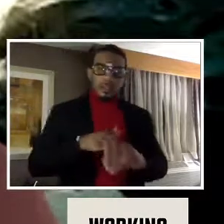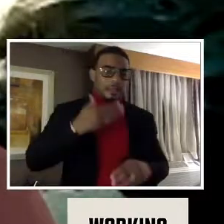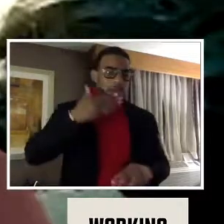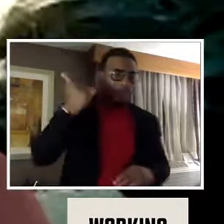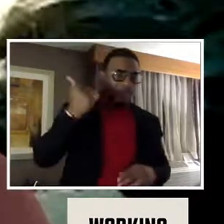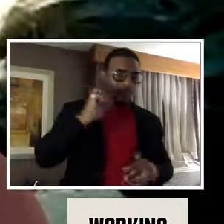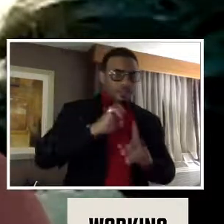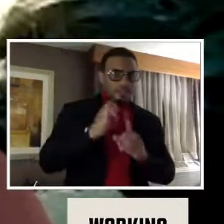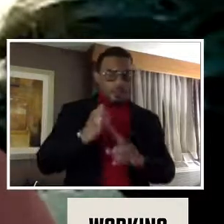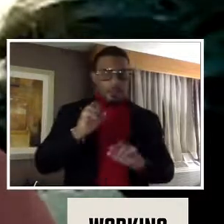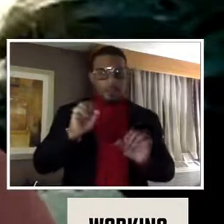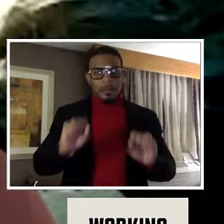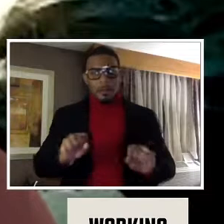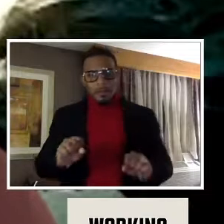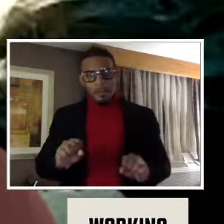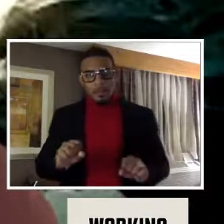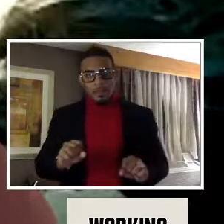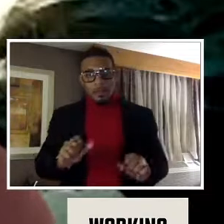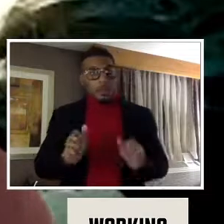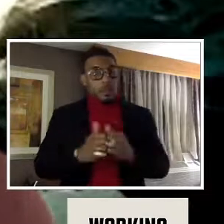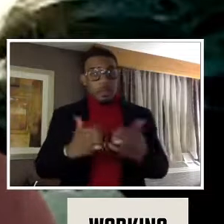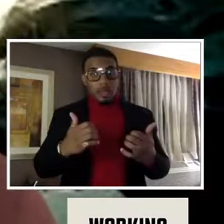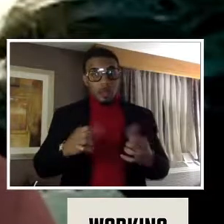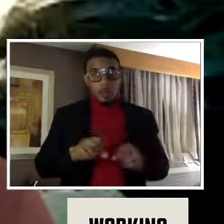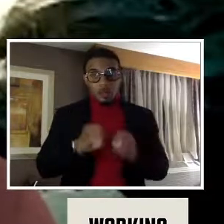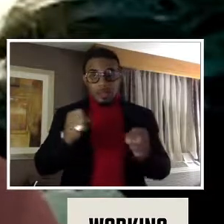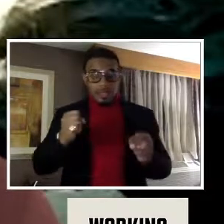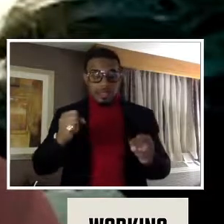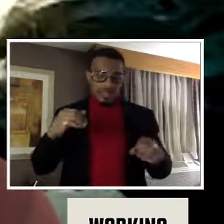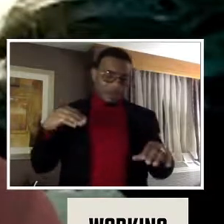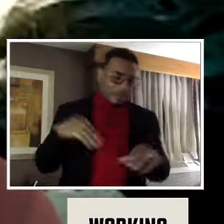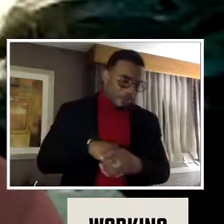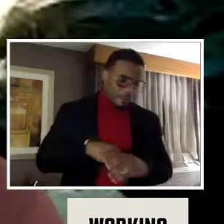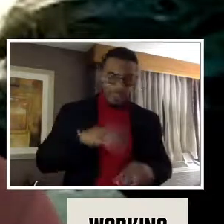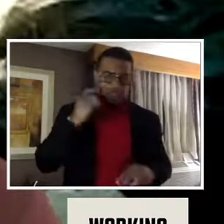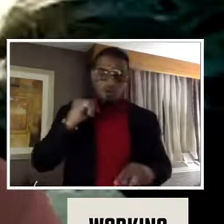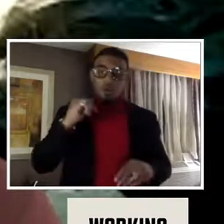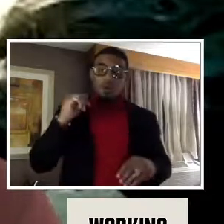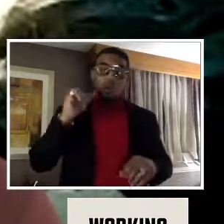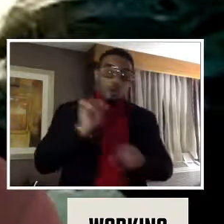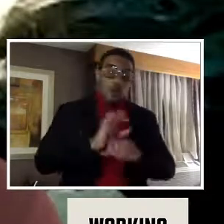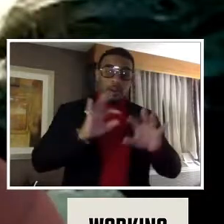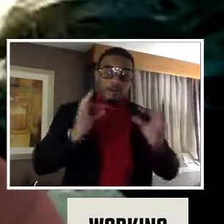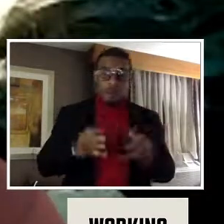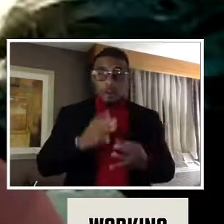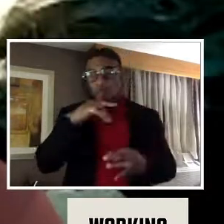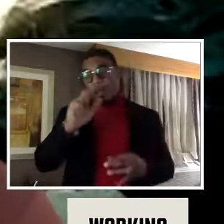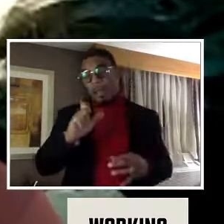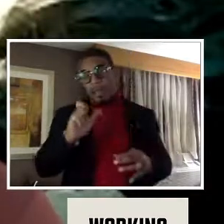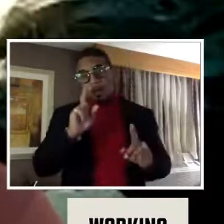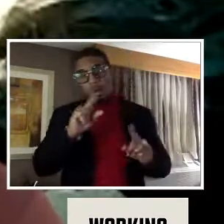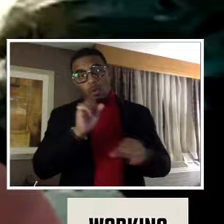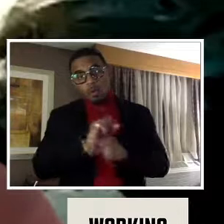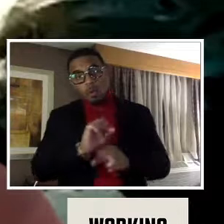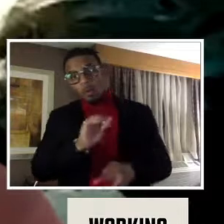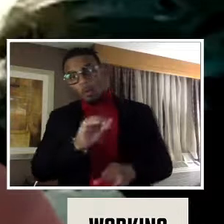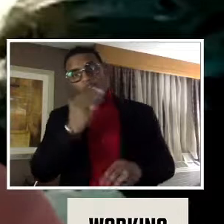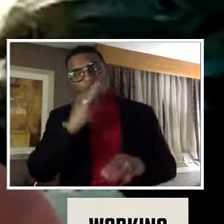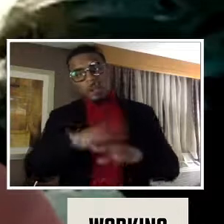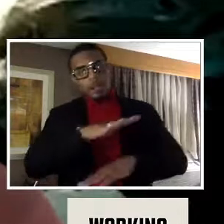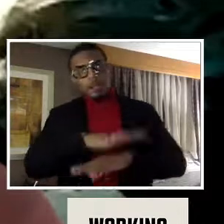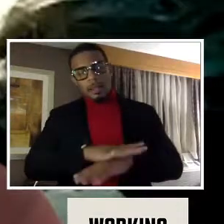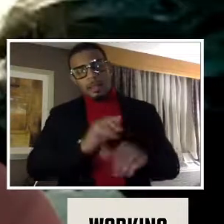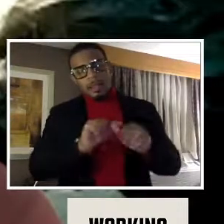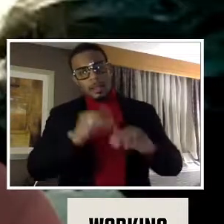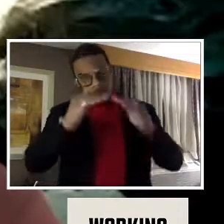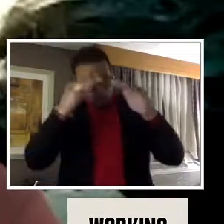best environments possible without breaking the banks of working families who have to go to work to put food on the table and